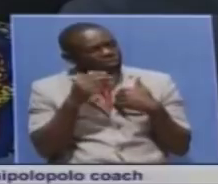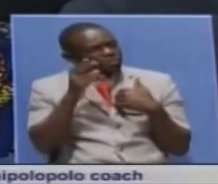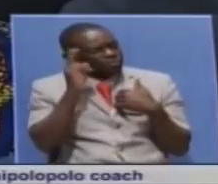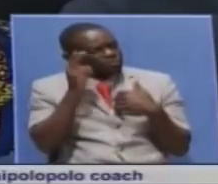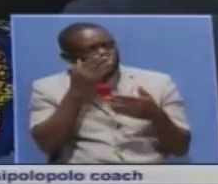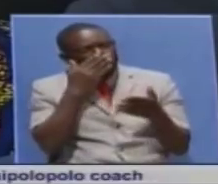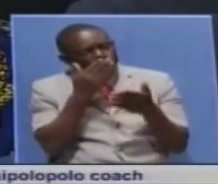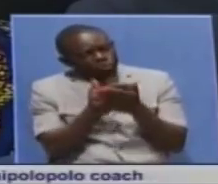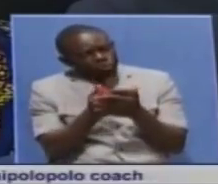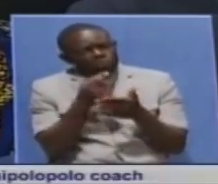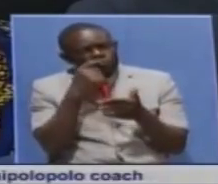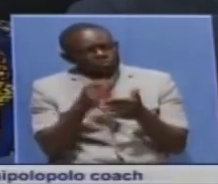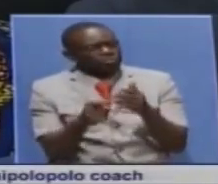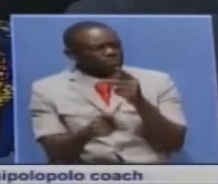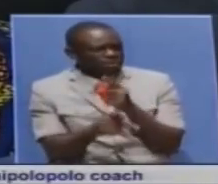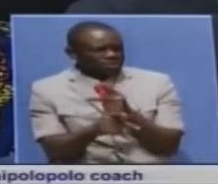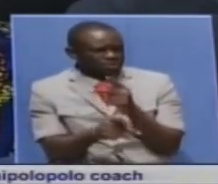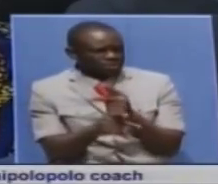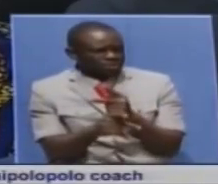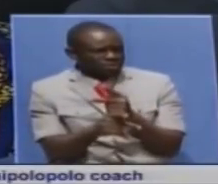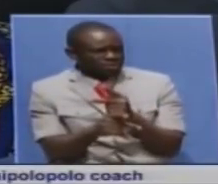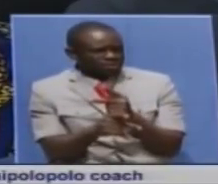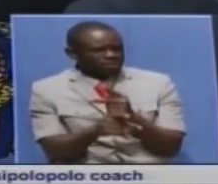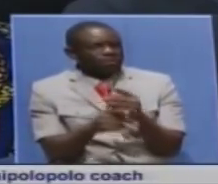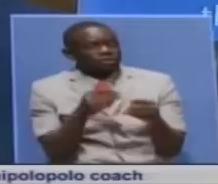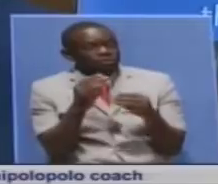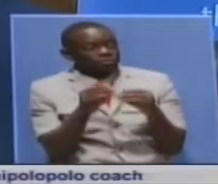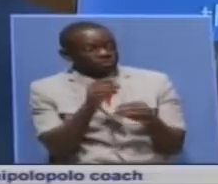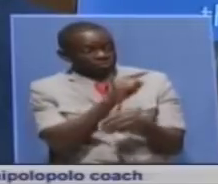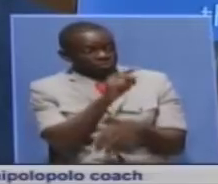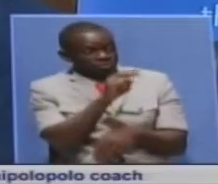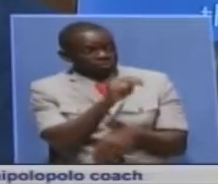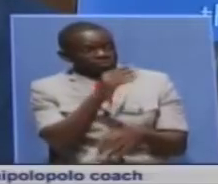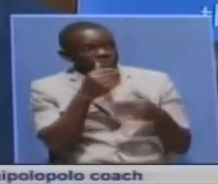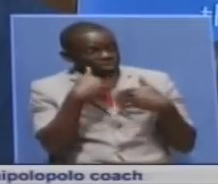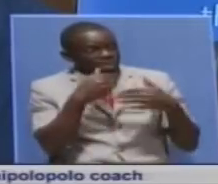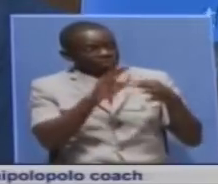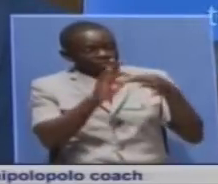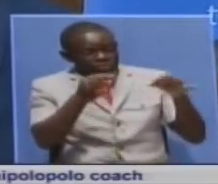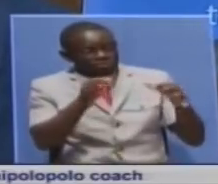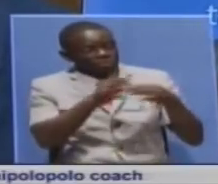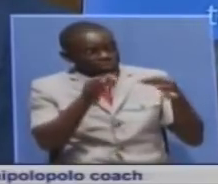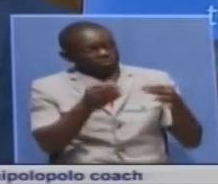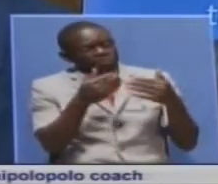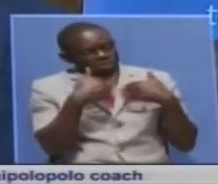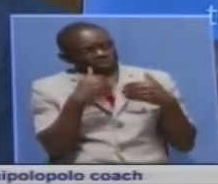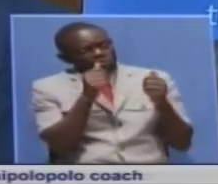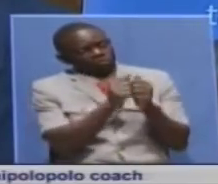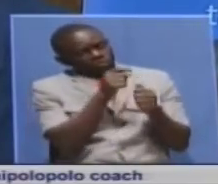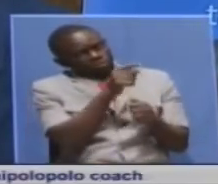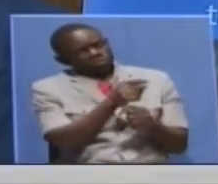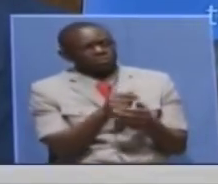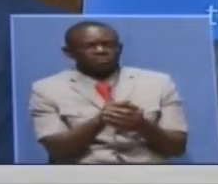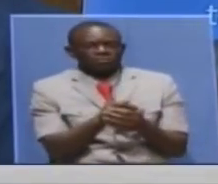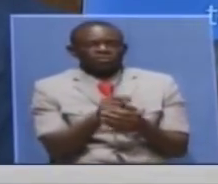about, they are not sitting somewhere, they are moving with you. ZNBC Director General Richard Mwanza says the corporation